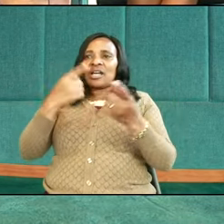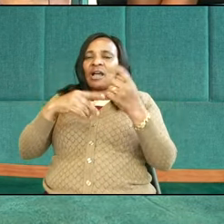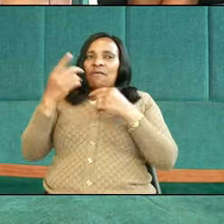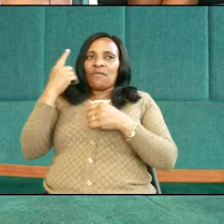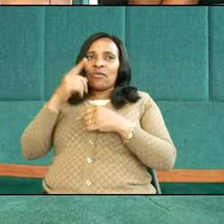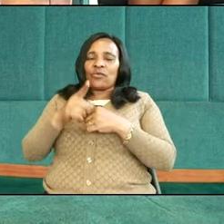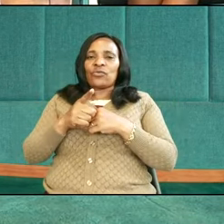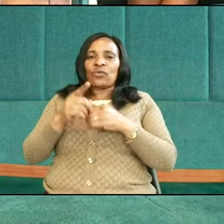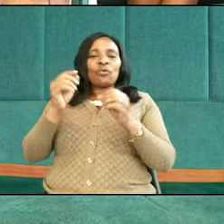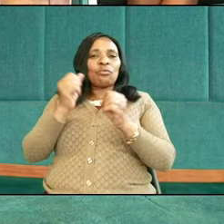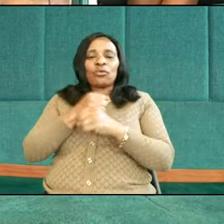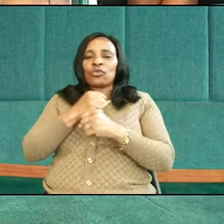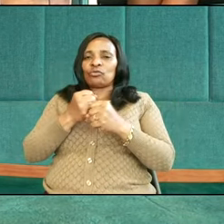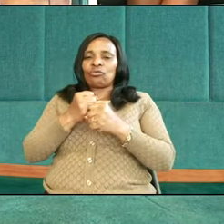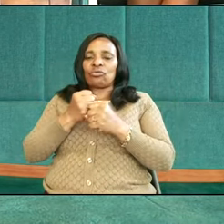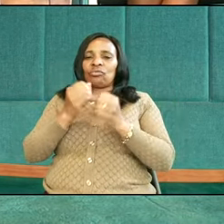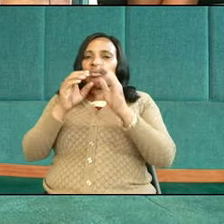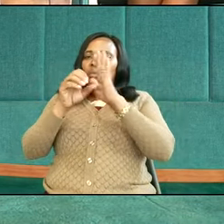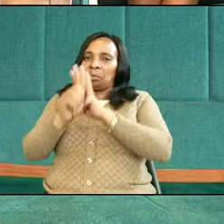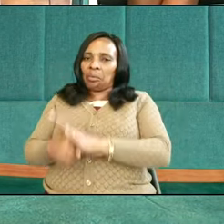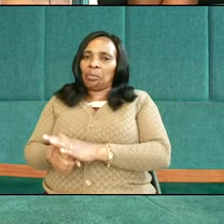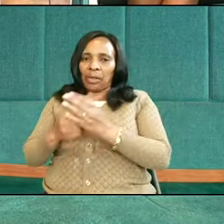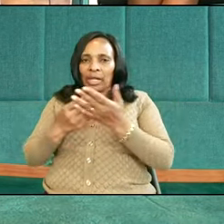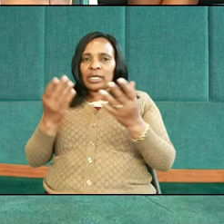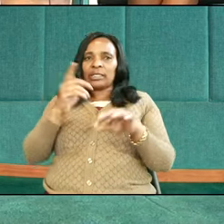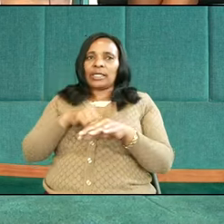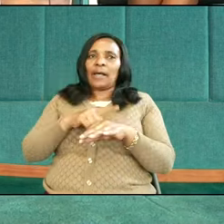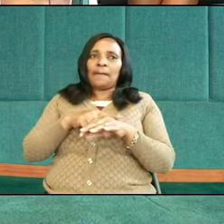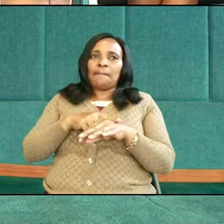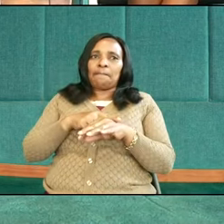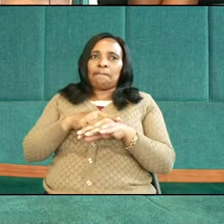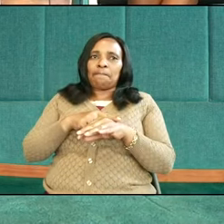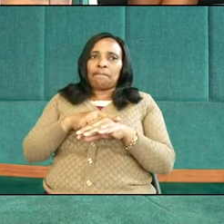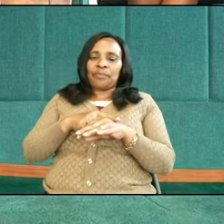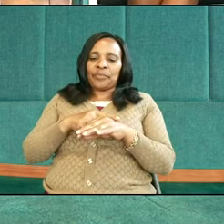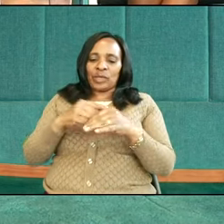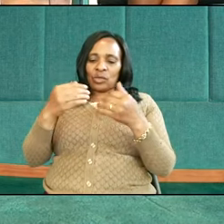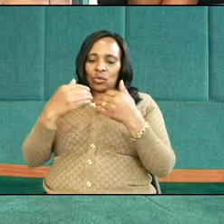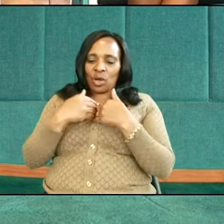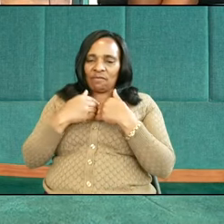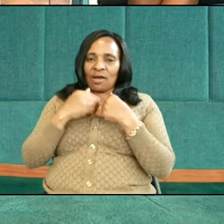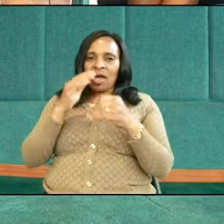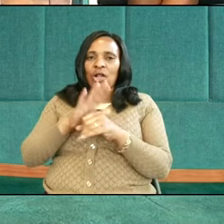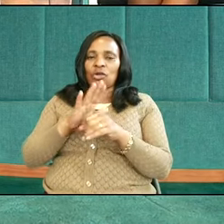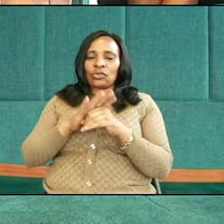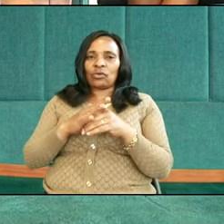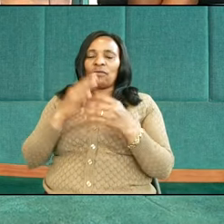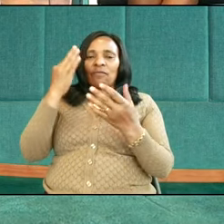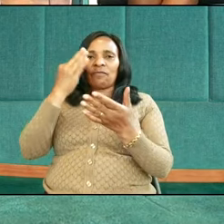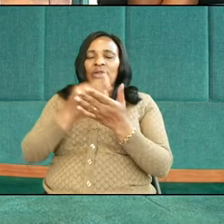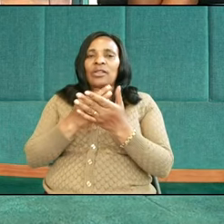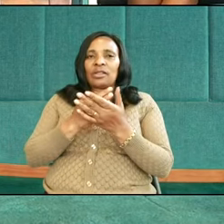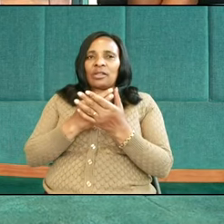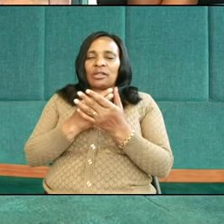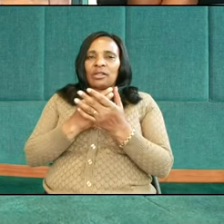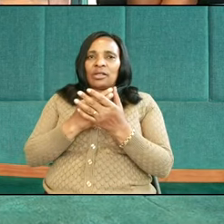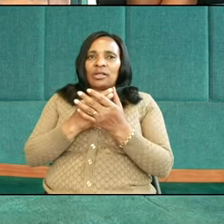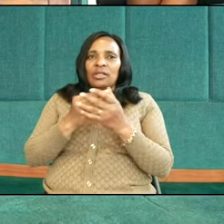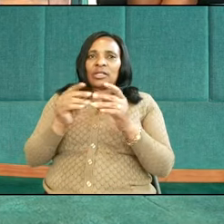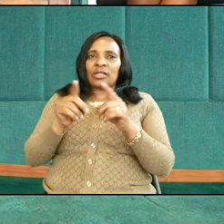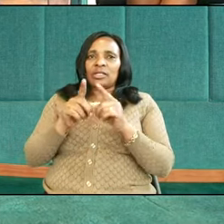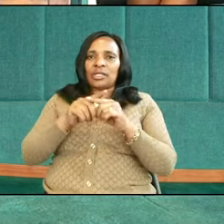He will not shame you at any point in time. Yes, and to have a lot of faith as you